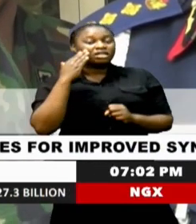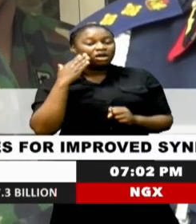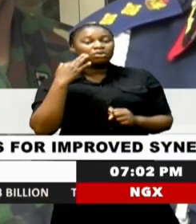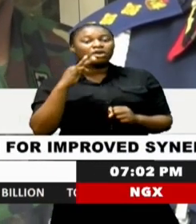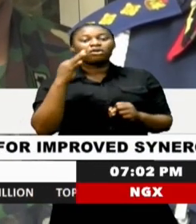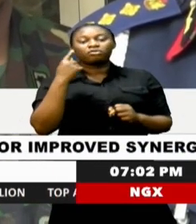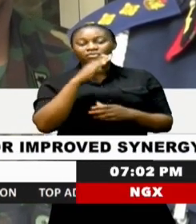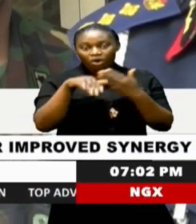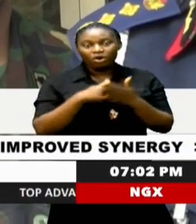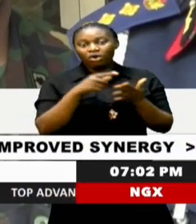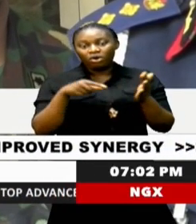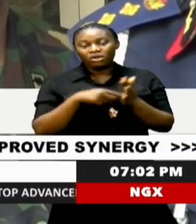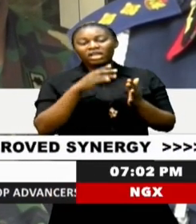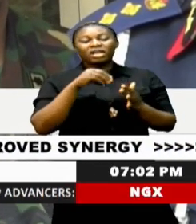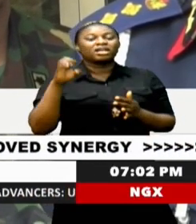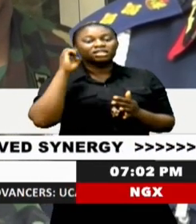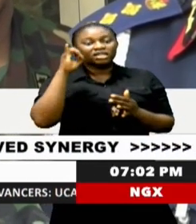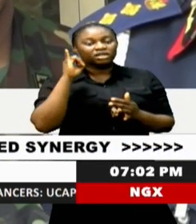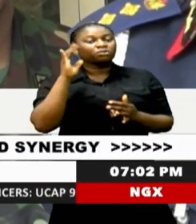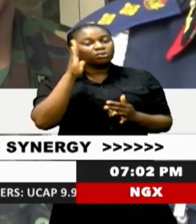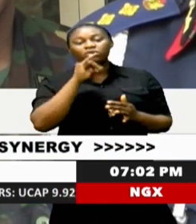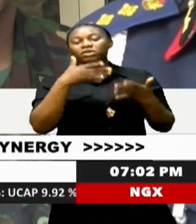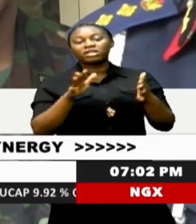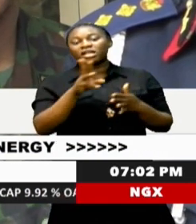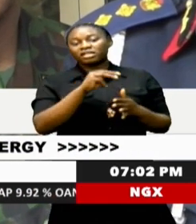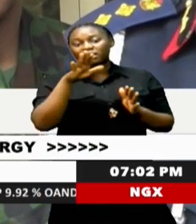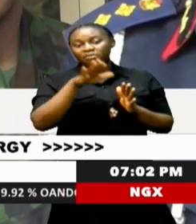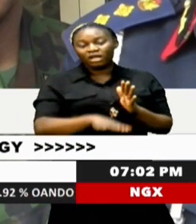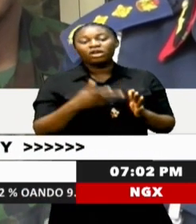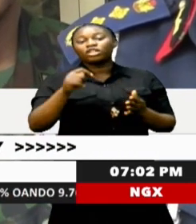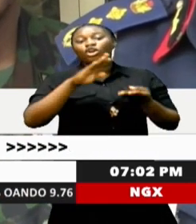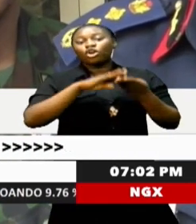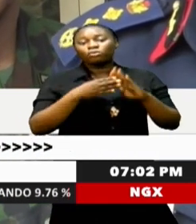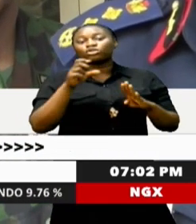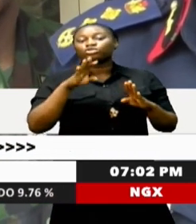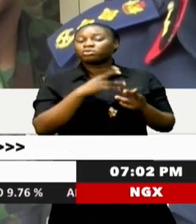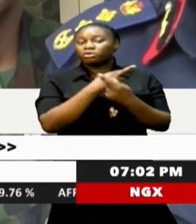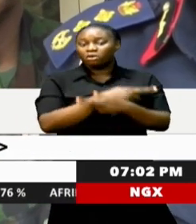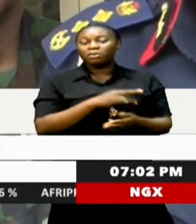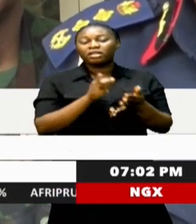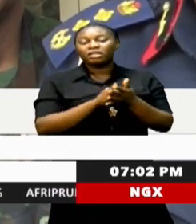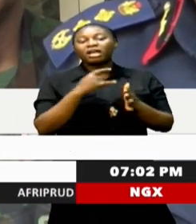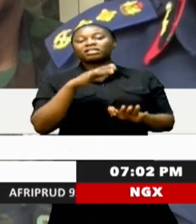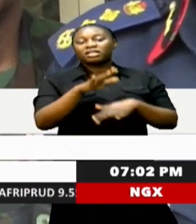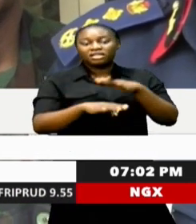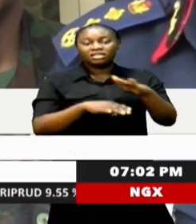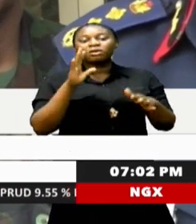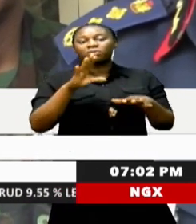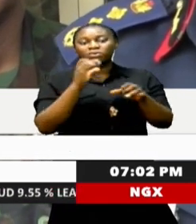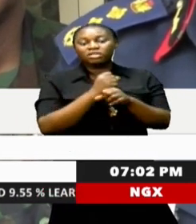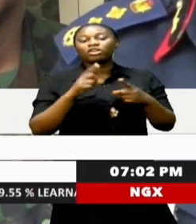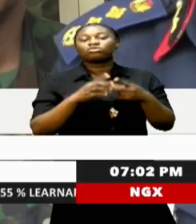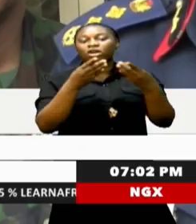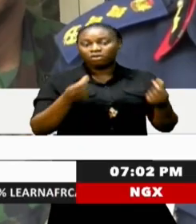communities, and he's not going to let them down. The communities should rest assured that steps are going to be taken to address their grievances so